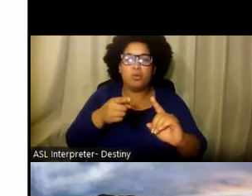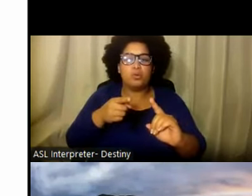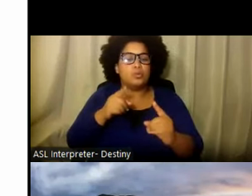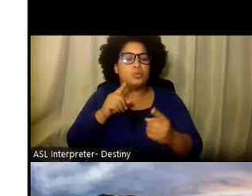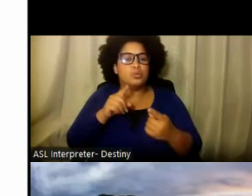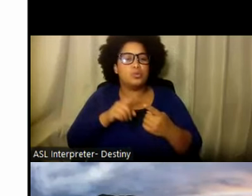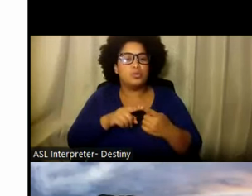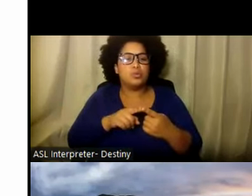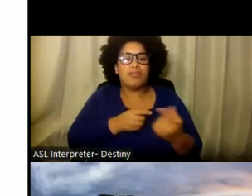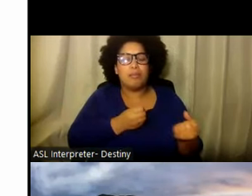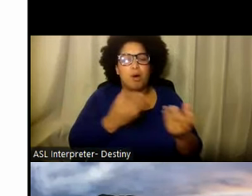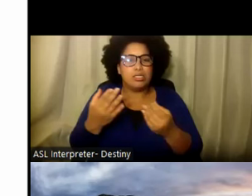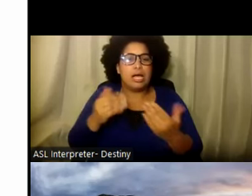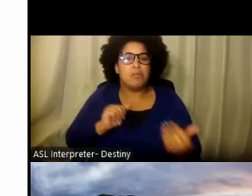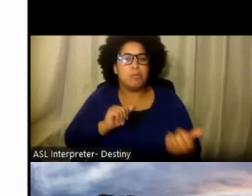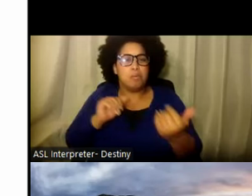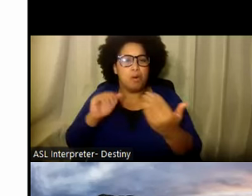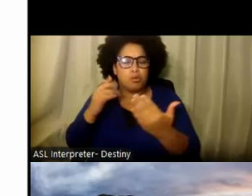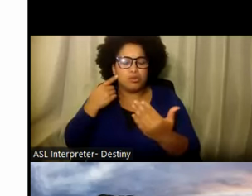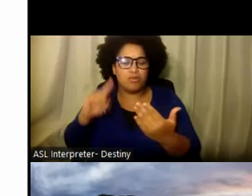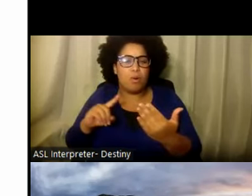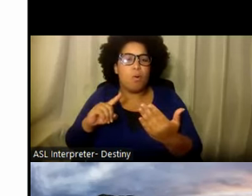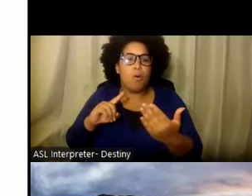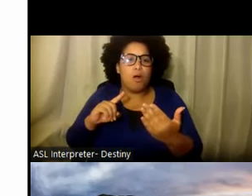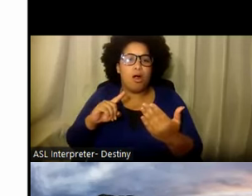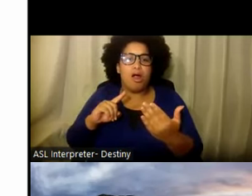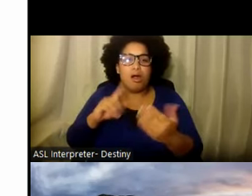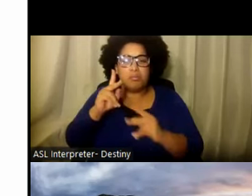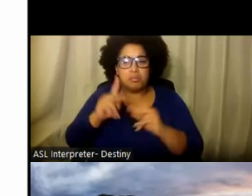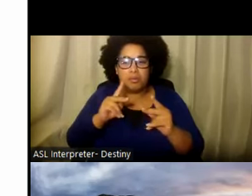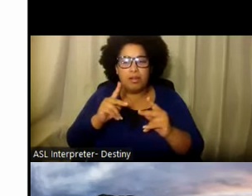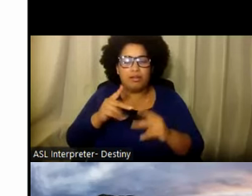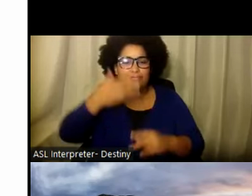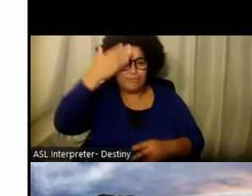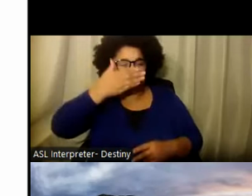a multifaceted approach to building up the frontline workforce from all angles.